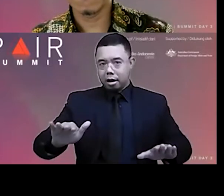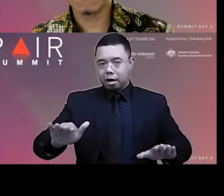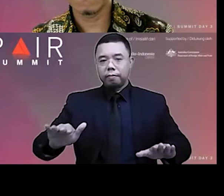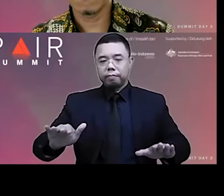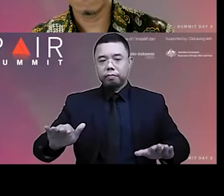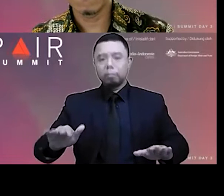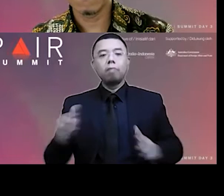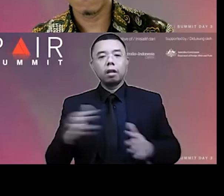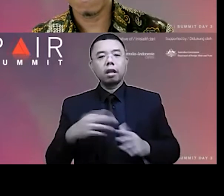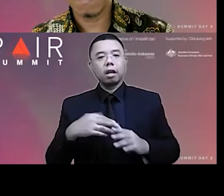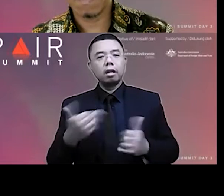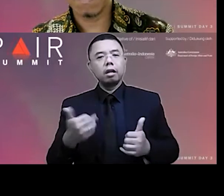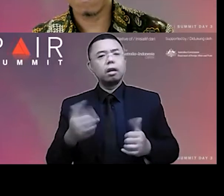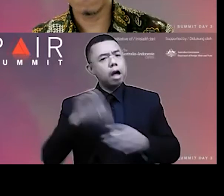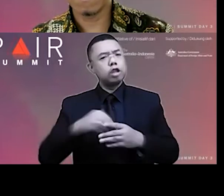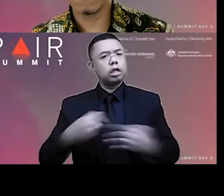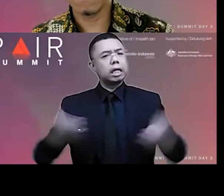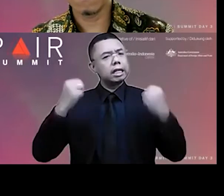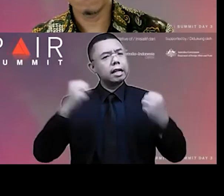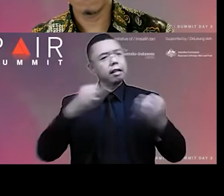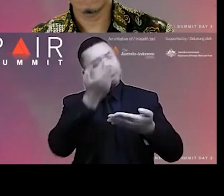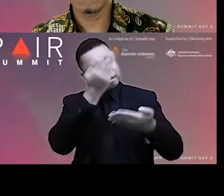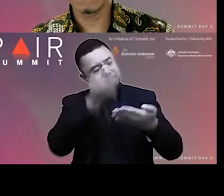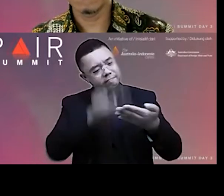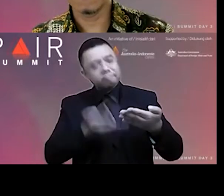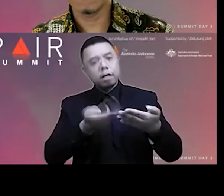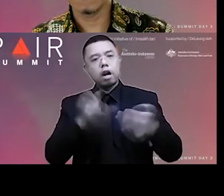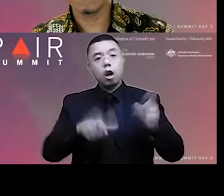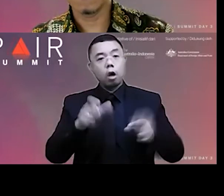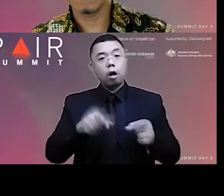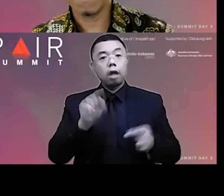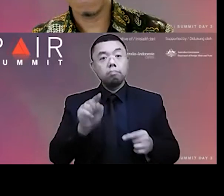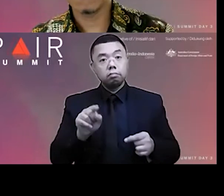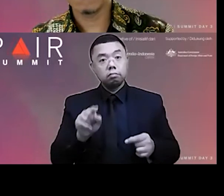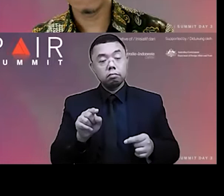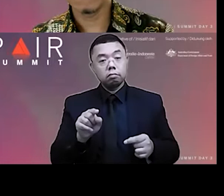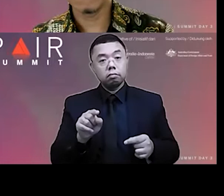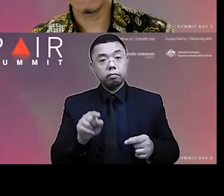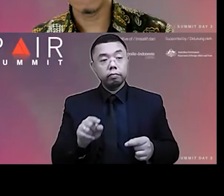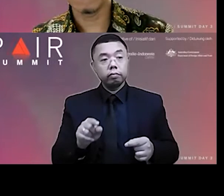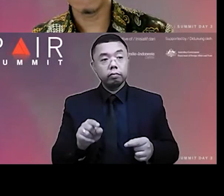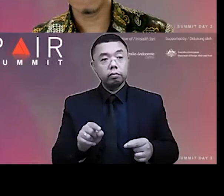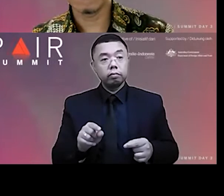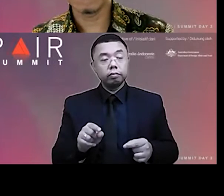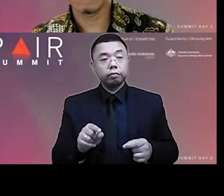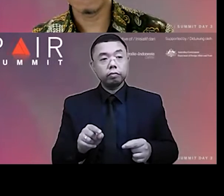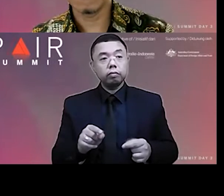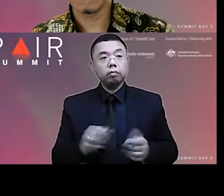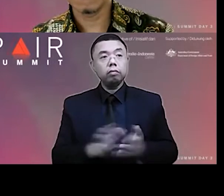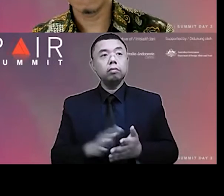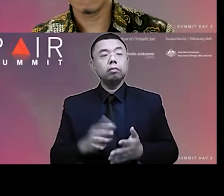who arrive are healthy and to ensure their staff are healthy, so that we can create a very